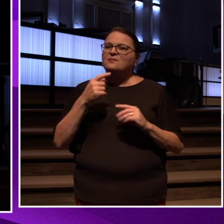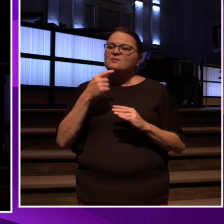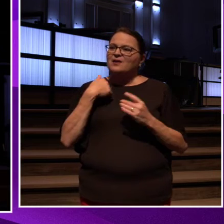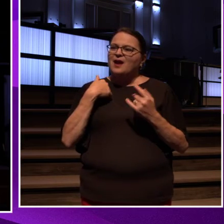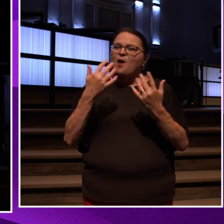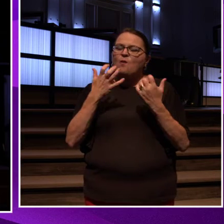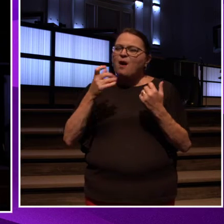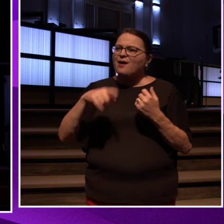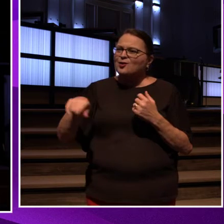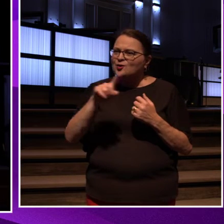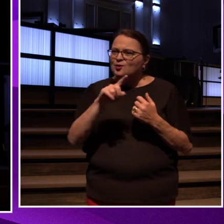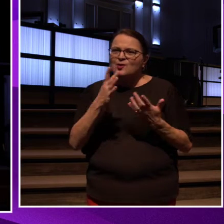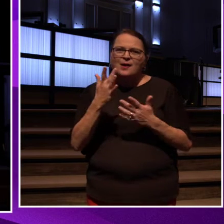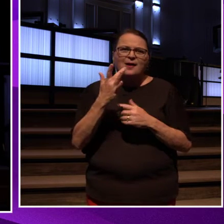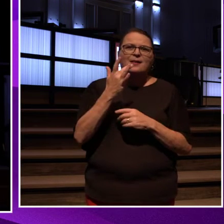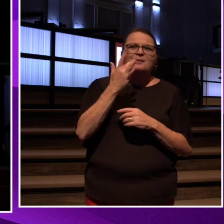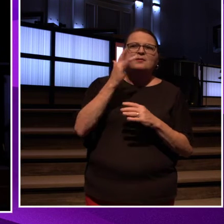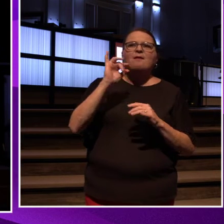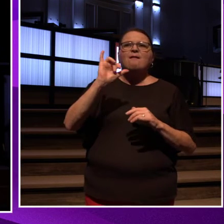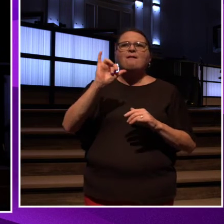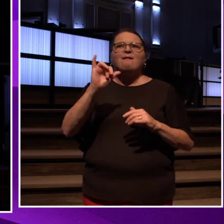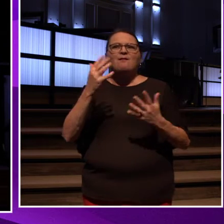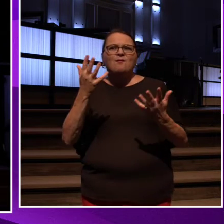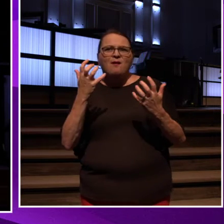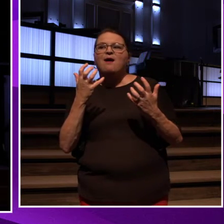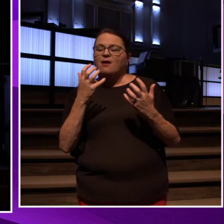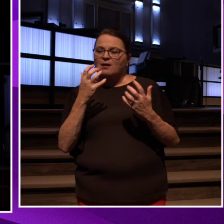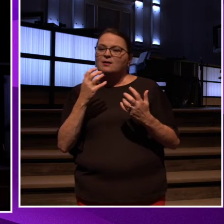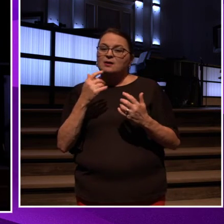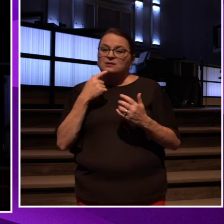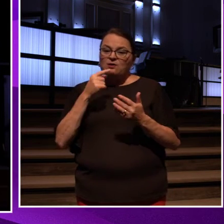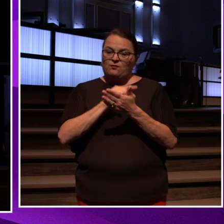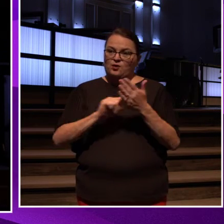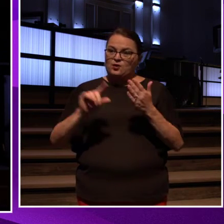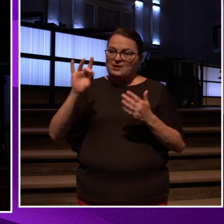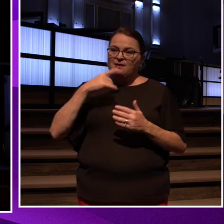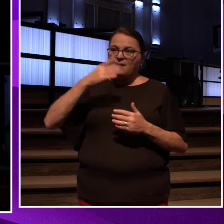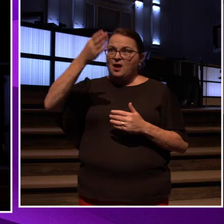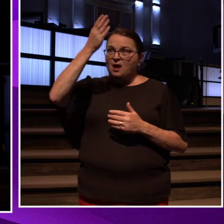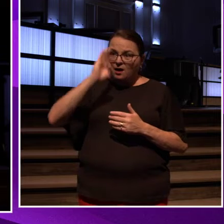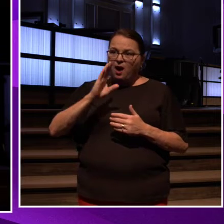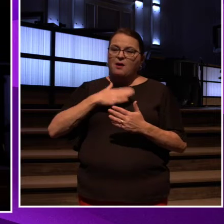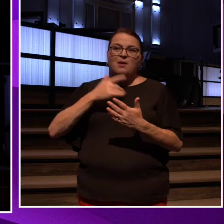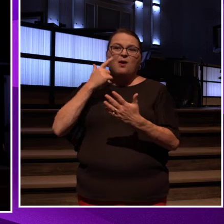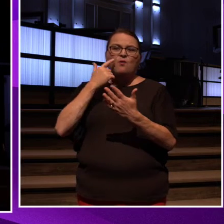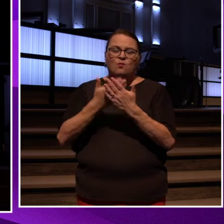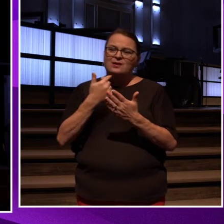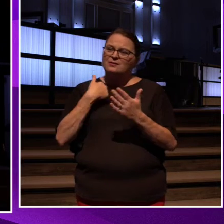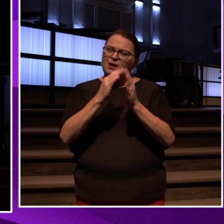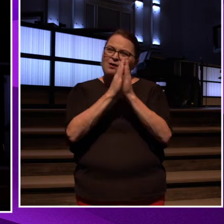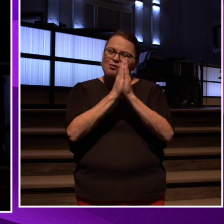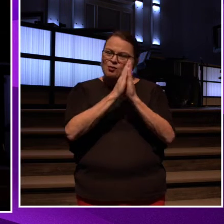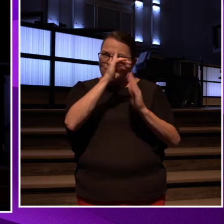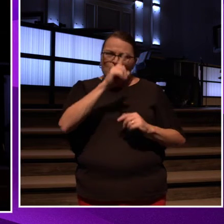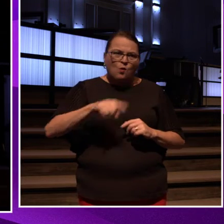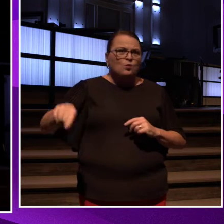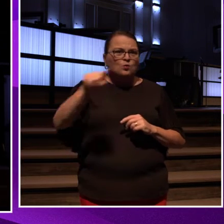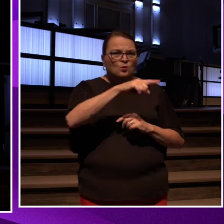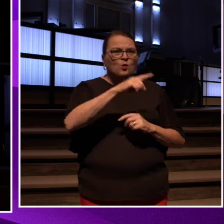your appetite. Because he says in verse 8, for God is my witness how I yearn for you all with the affection of